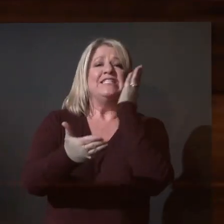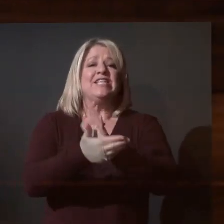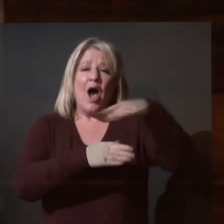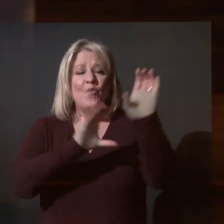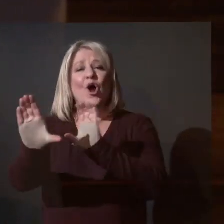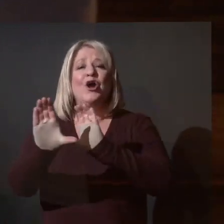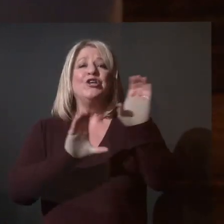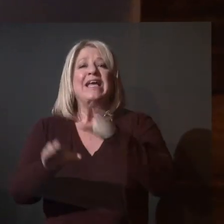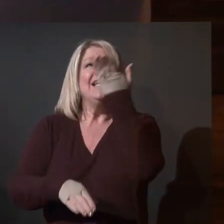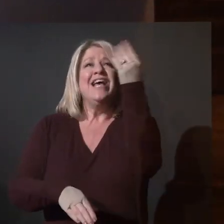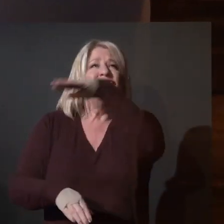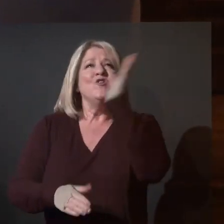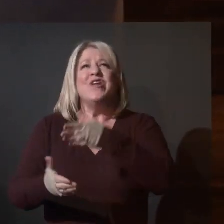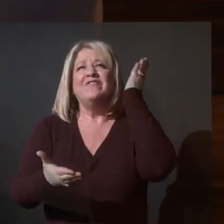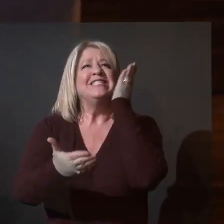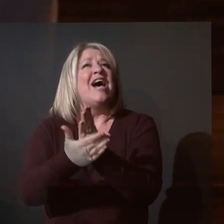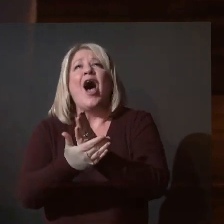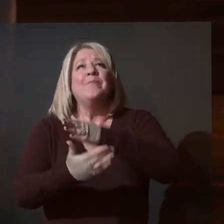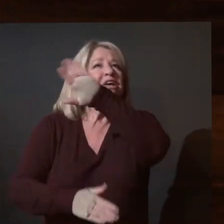stop, never stop.